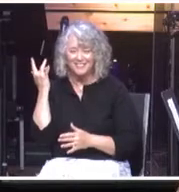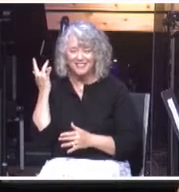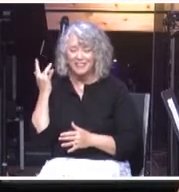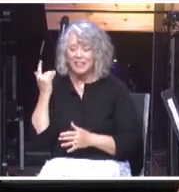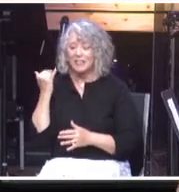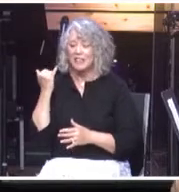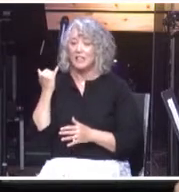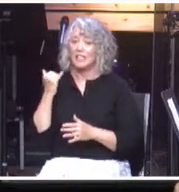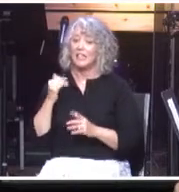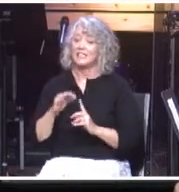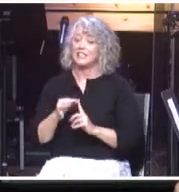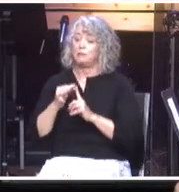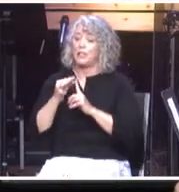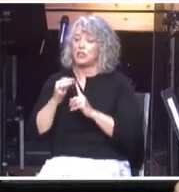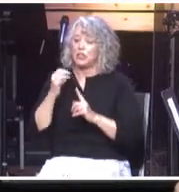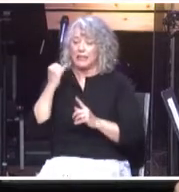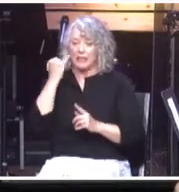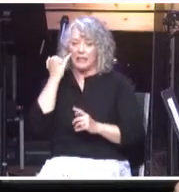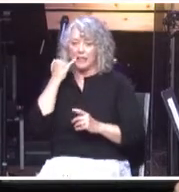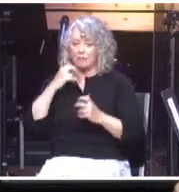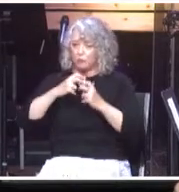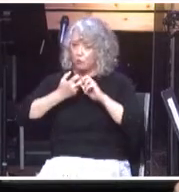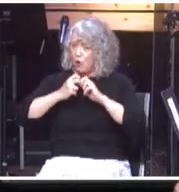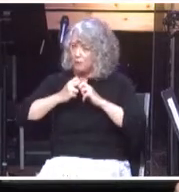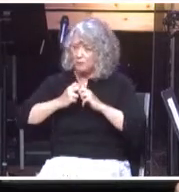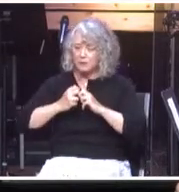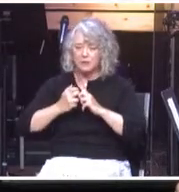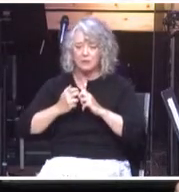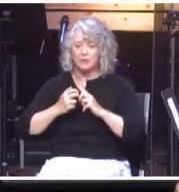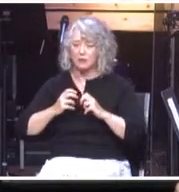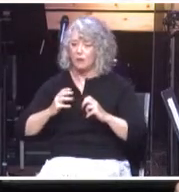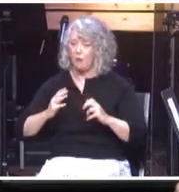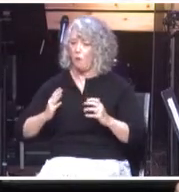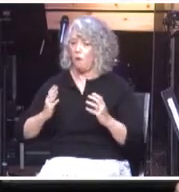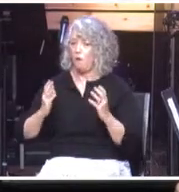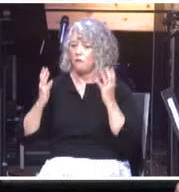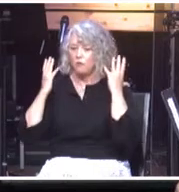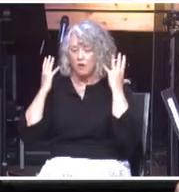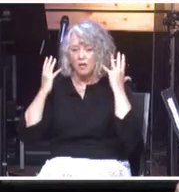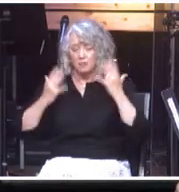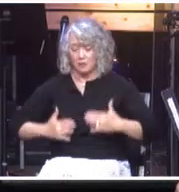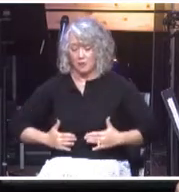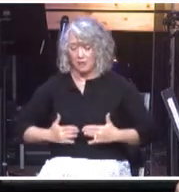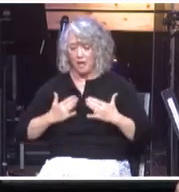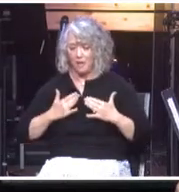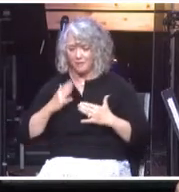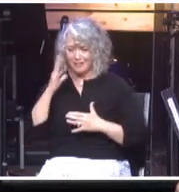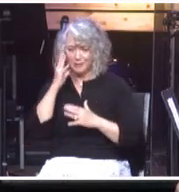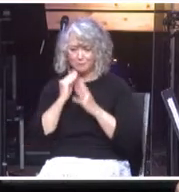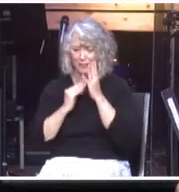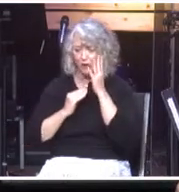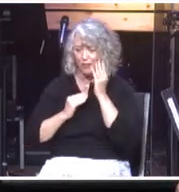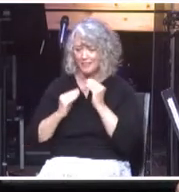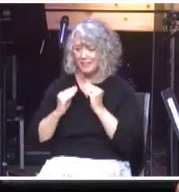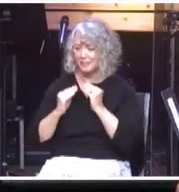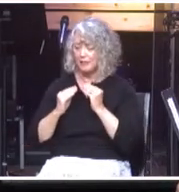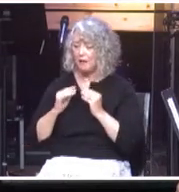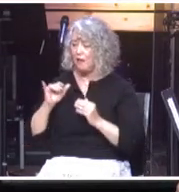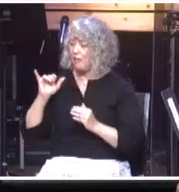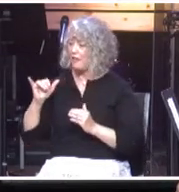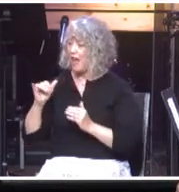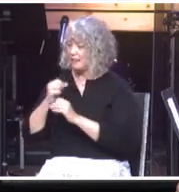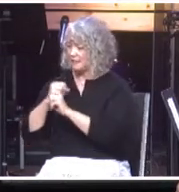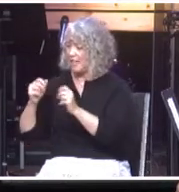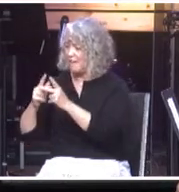an unexpected dark tunnel along life's journey. And it's a refuge that can